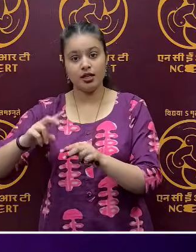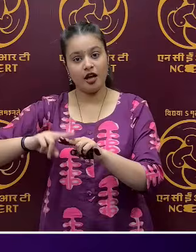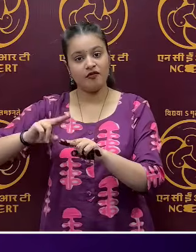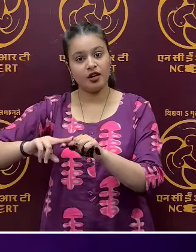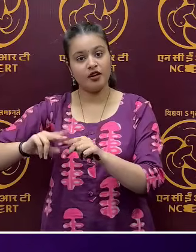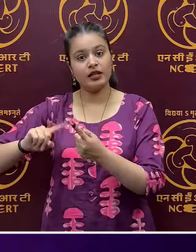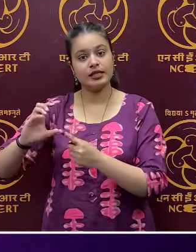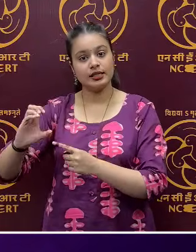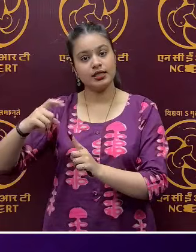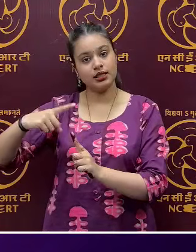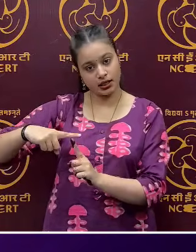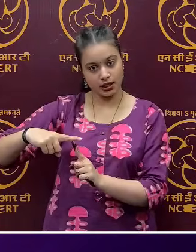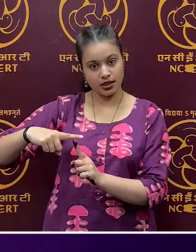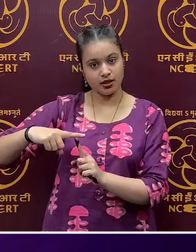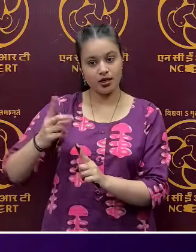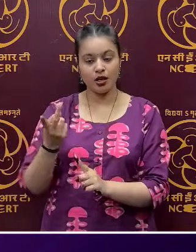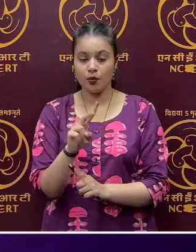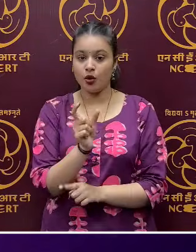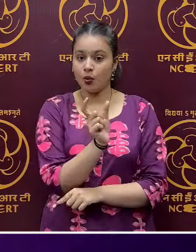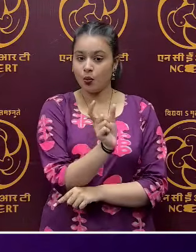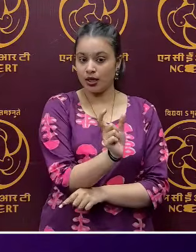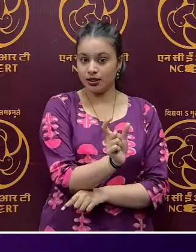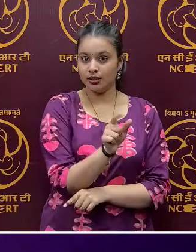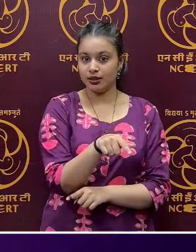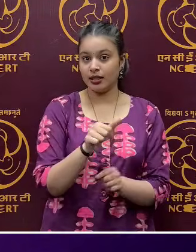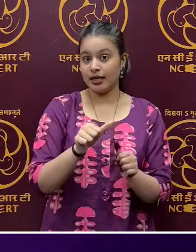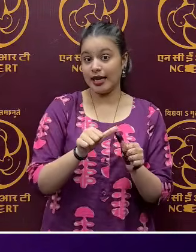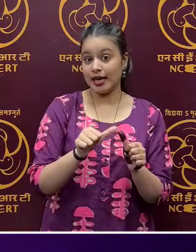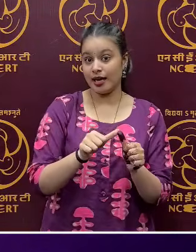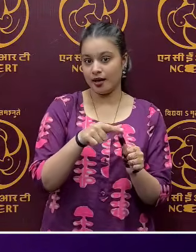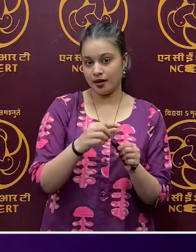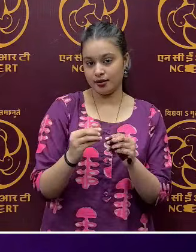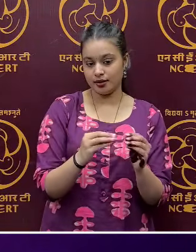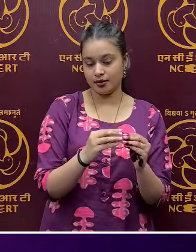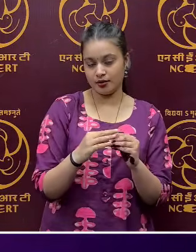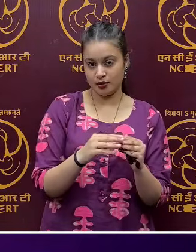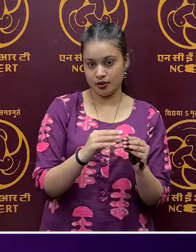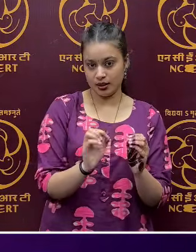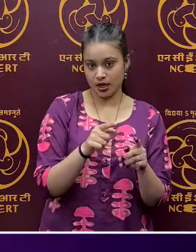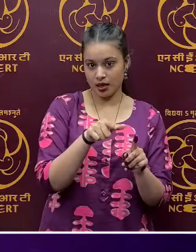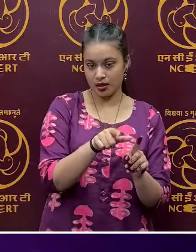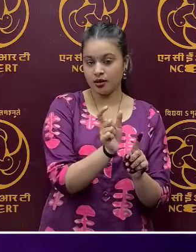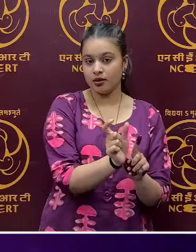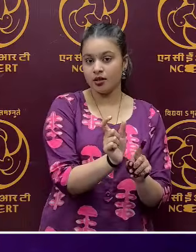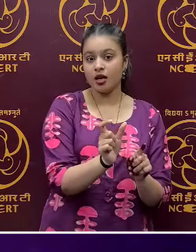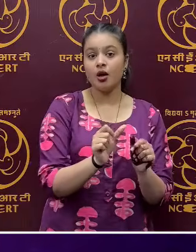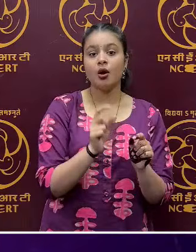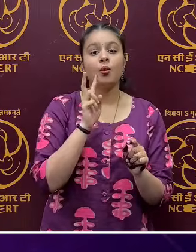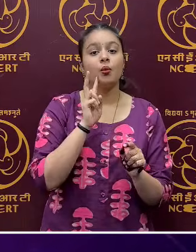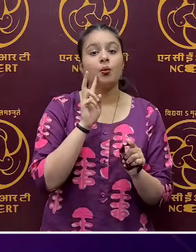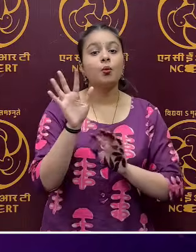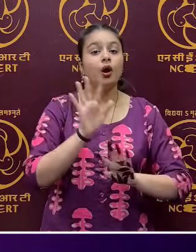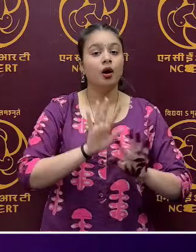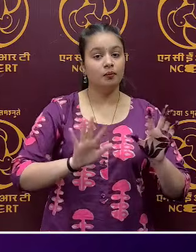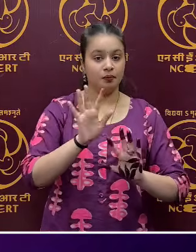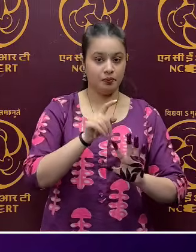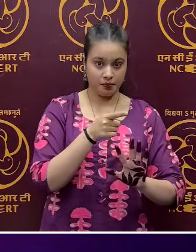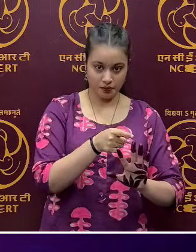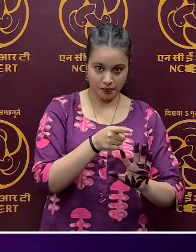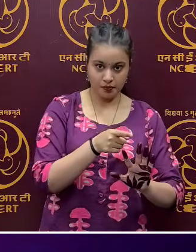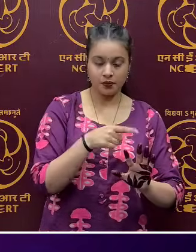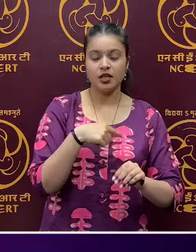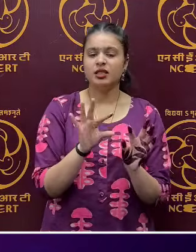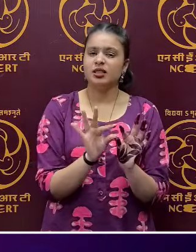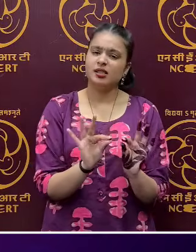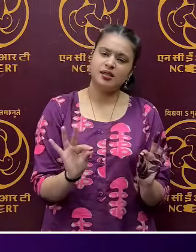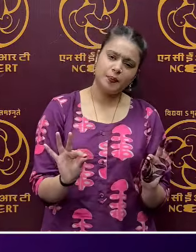E-F-F-E-C-T, right? So the one with A, affect, is a verb. So the very